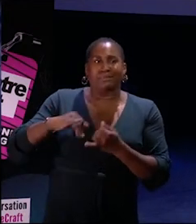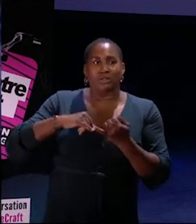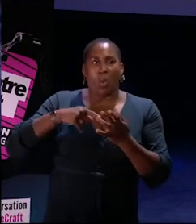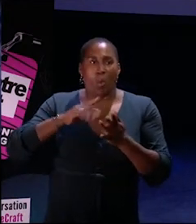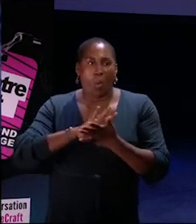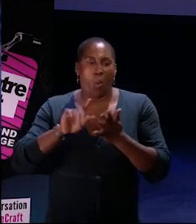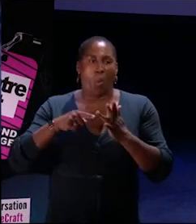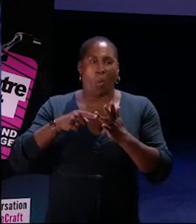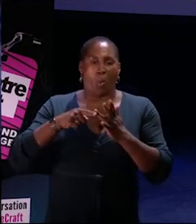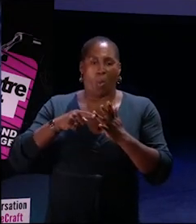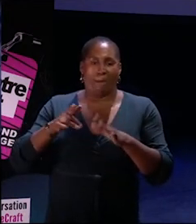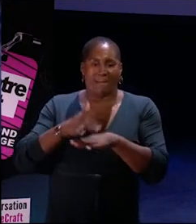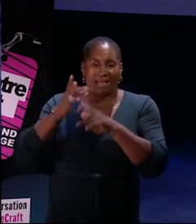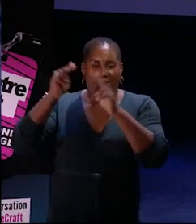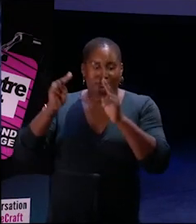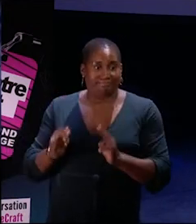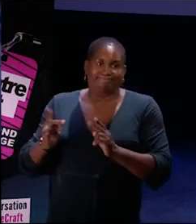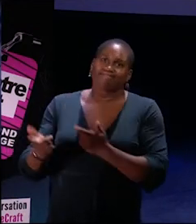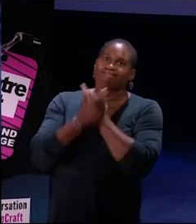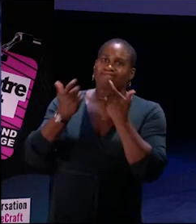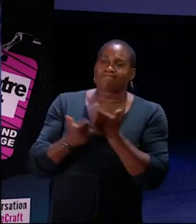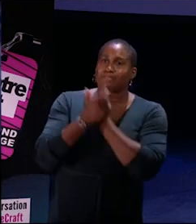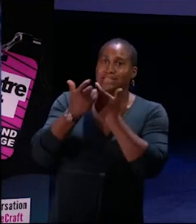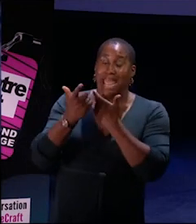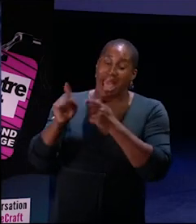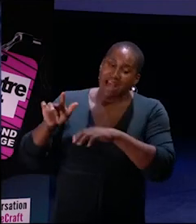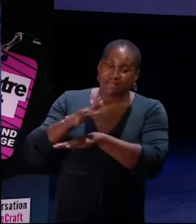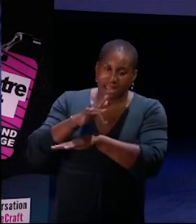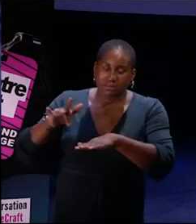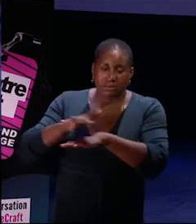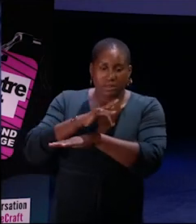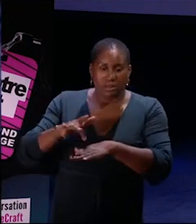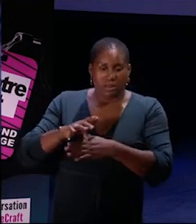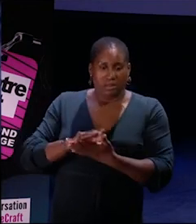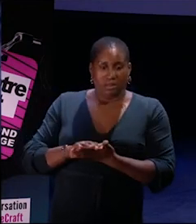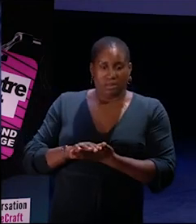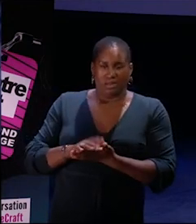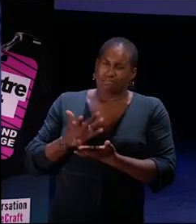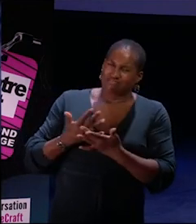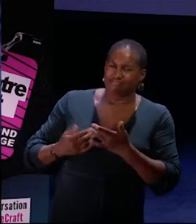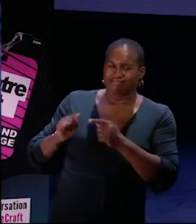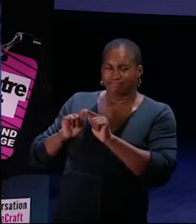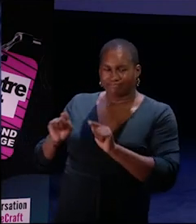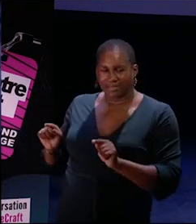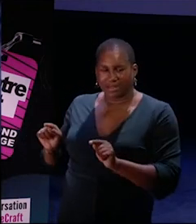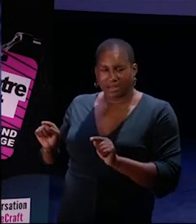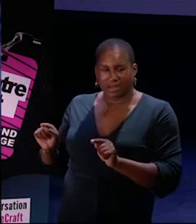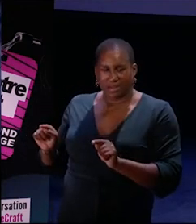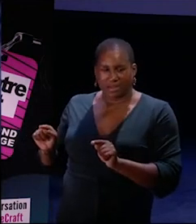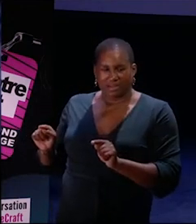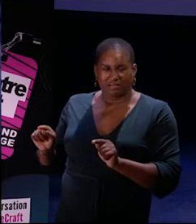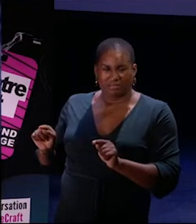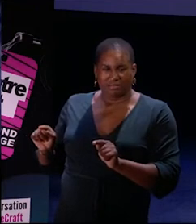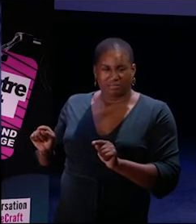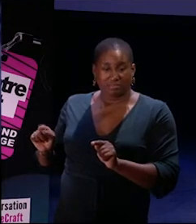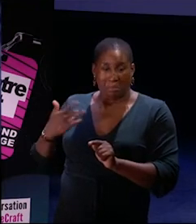comedy program as much as their theatre program. And so a lot of what you're doing is your set is sometimes being stood on at 9 p.m. by